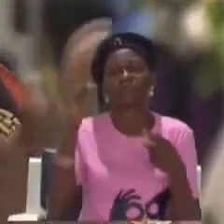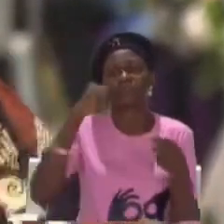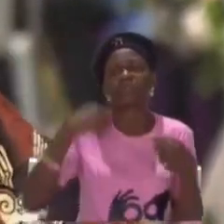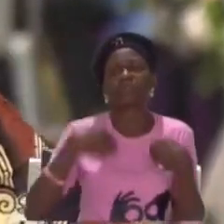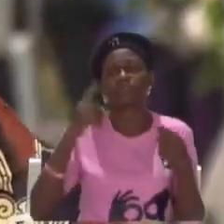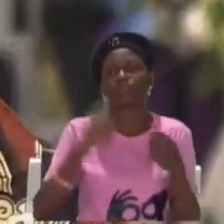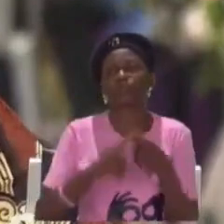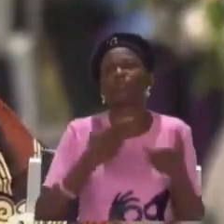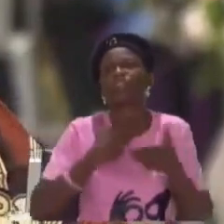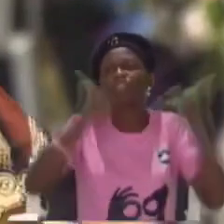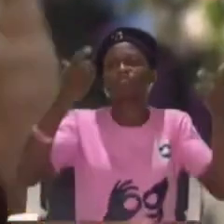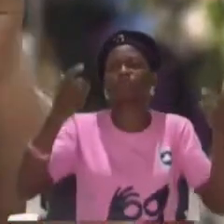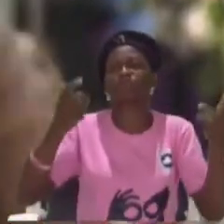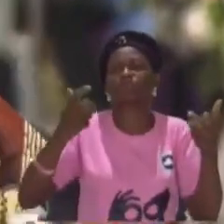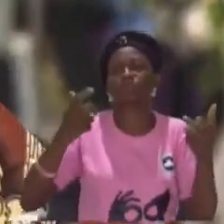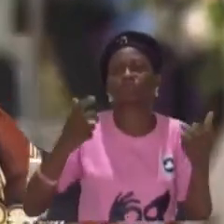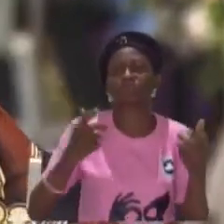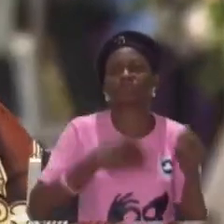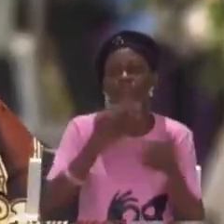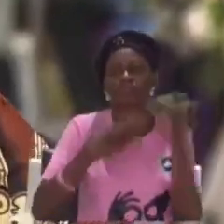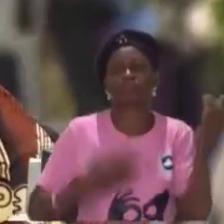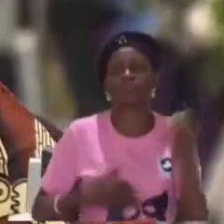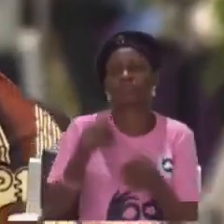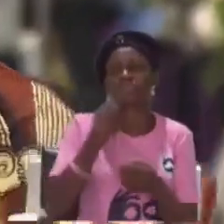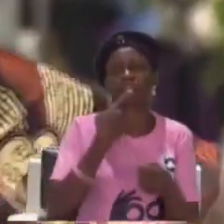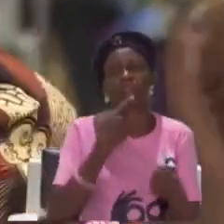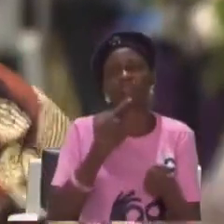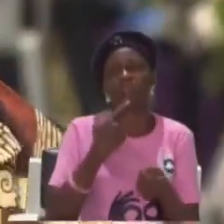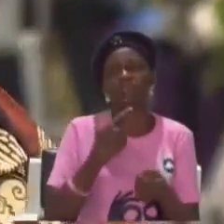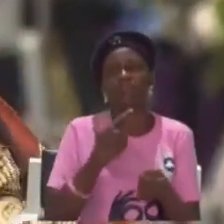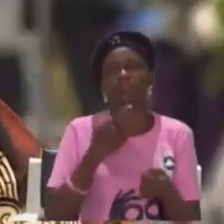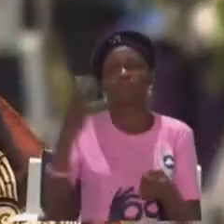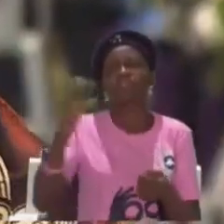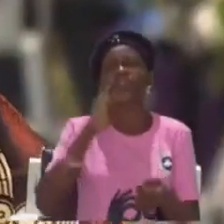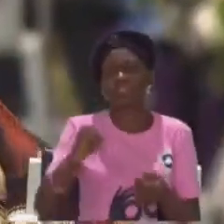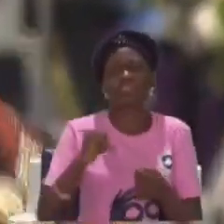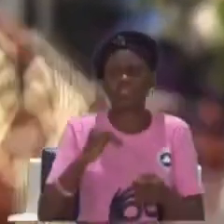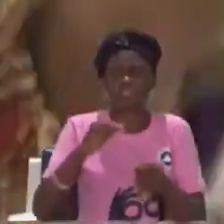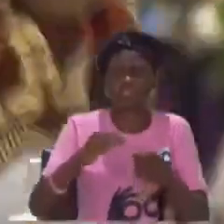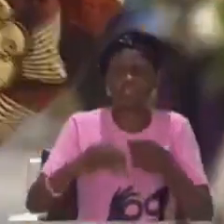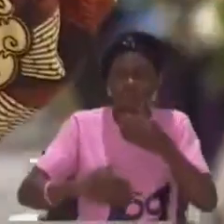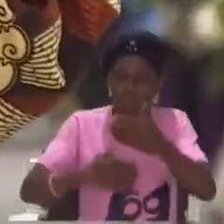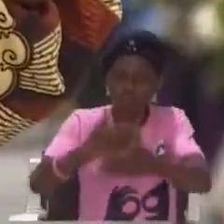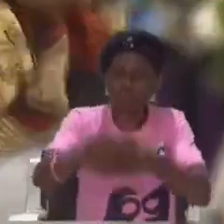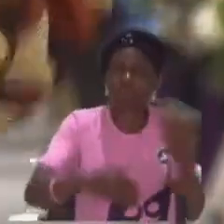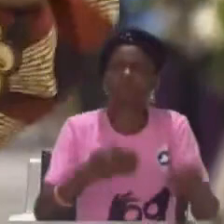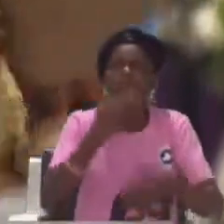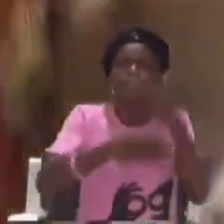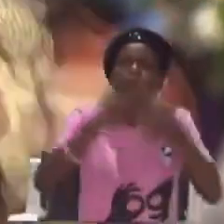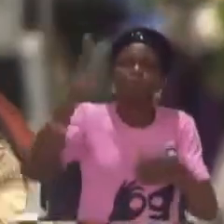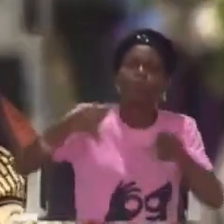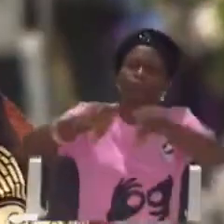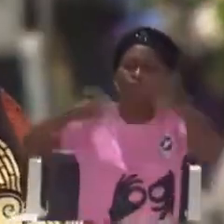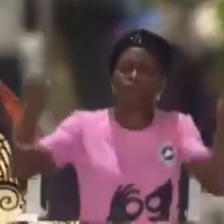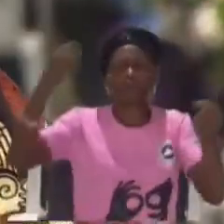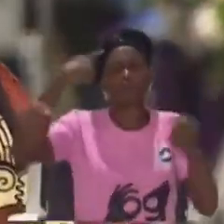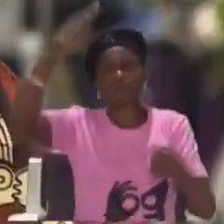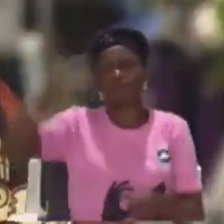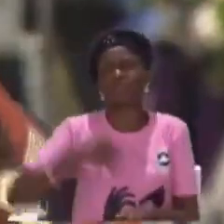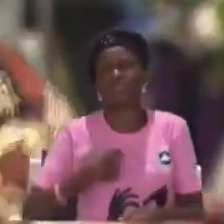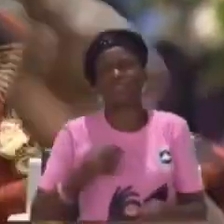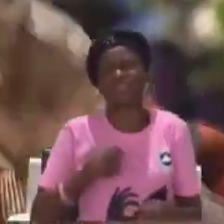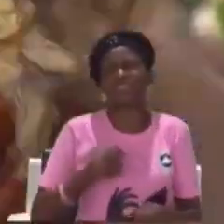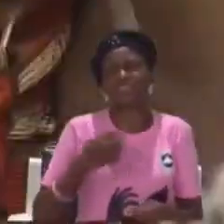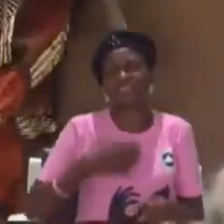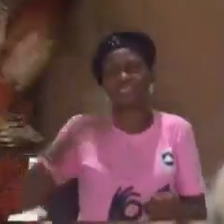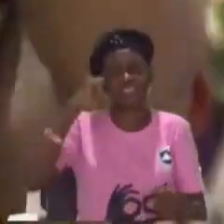I had to shout. And somebody said, there is protocol. I said, protocol must be broken for me.